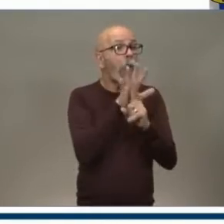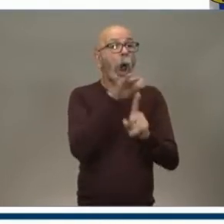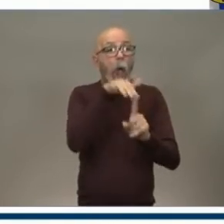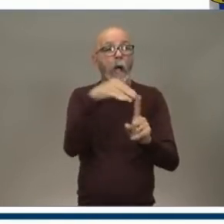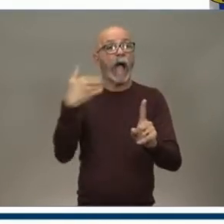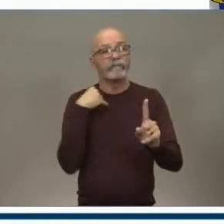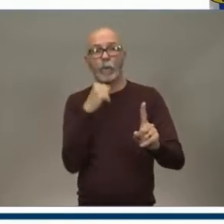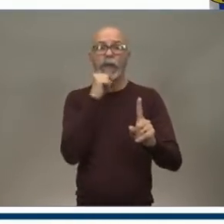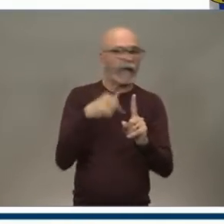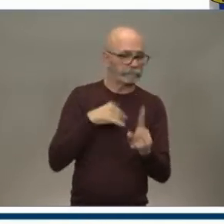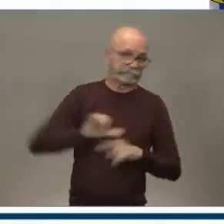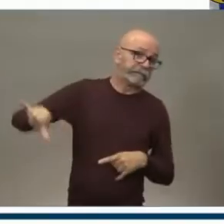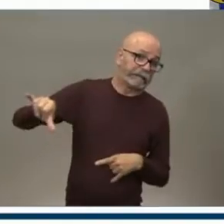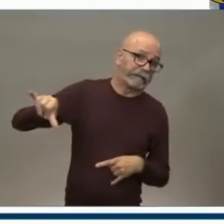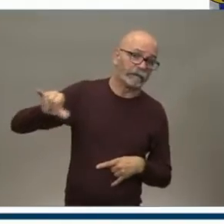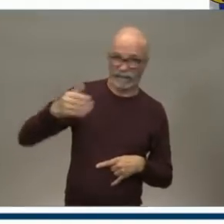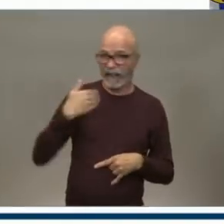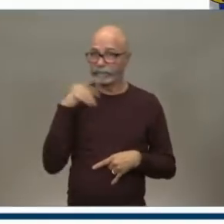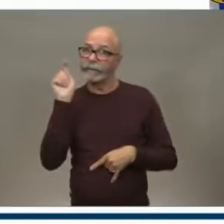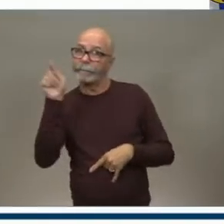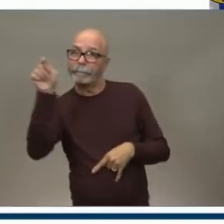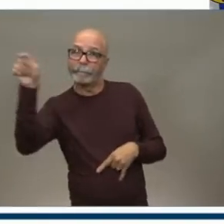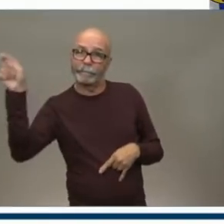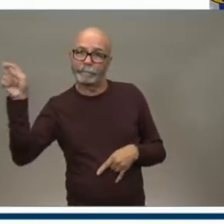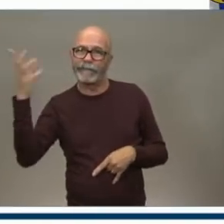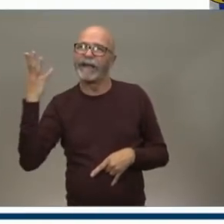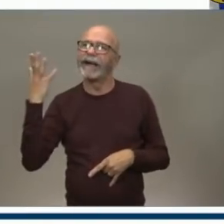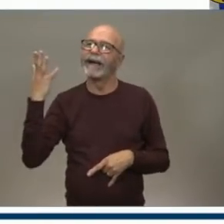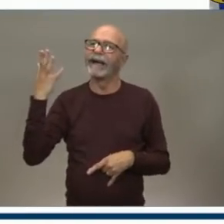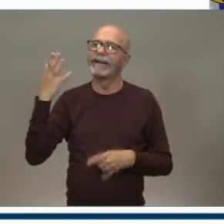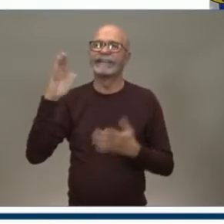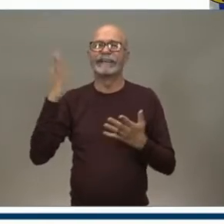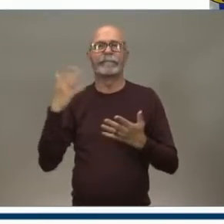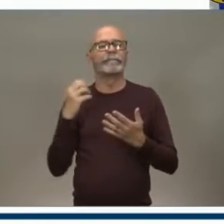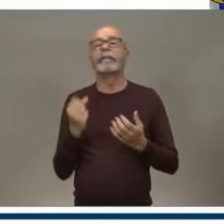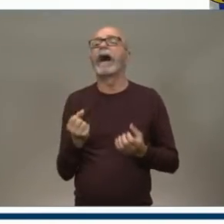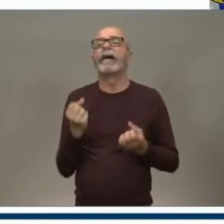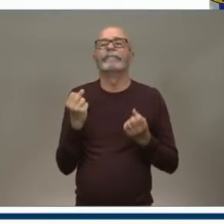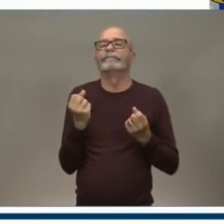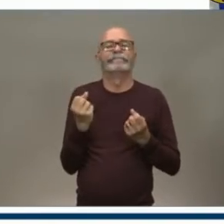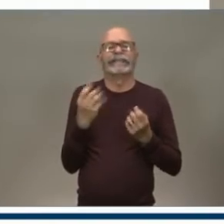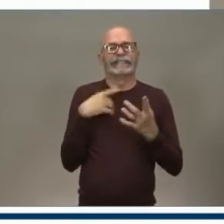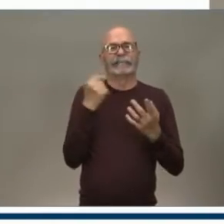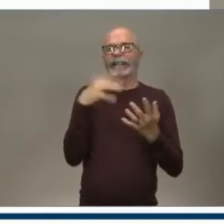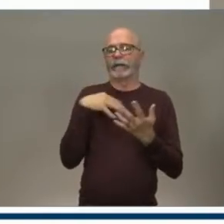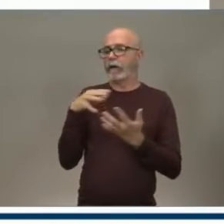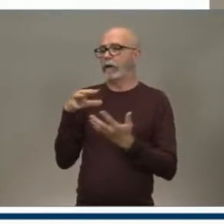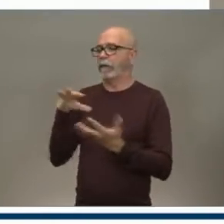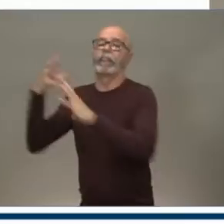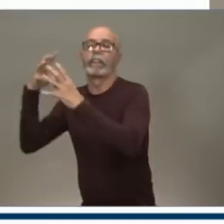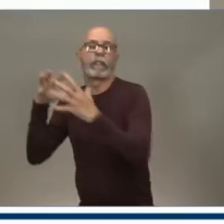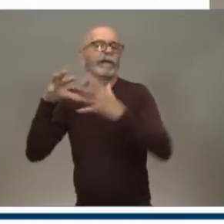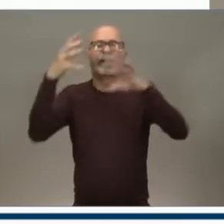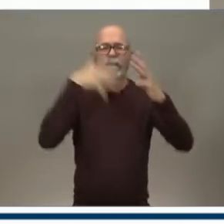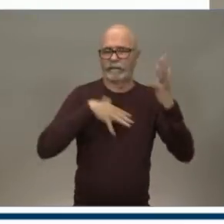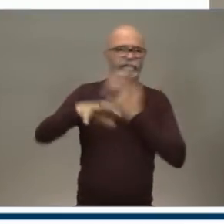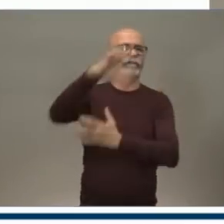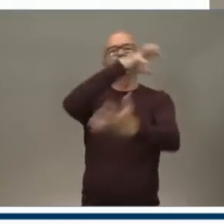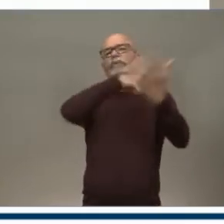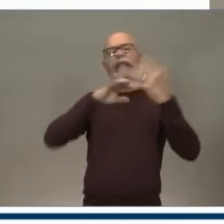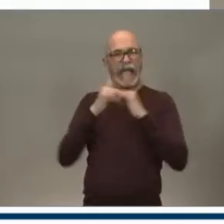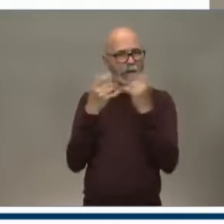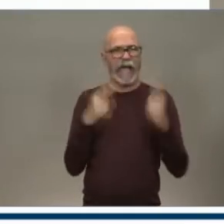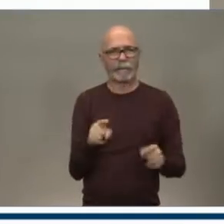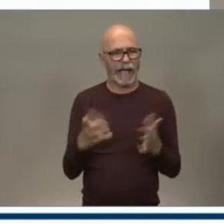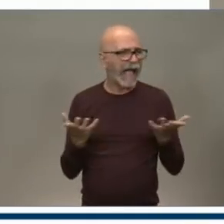be lots of confusion over, what happens. So we have certainly there's a 3-level